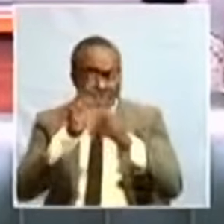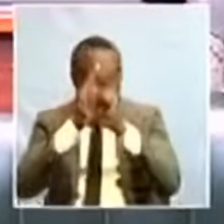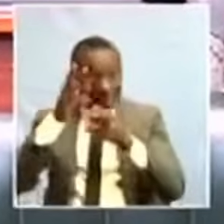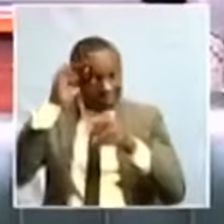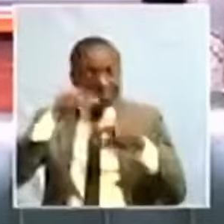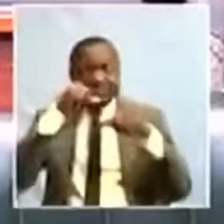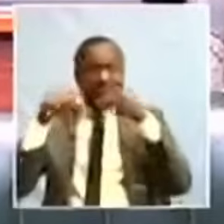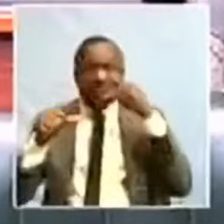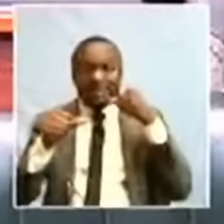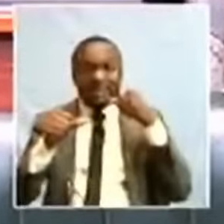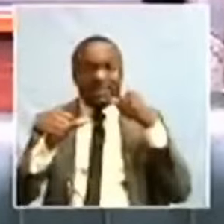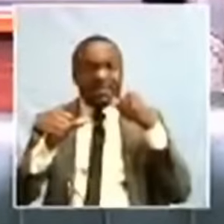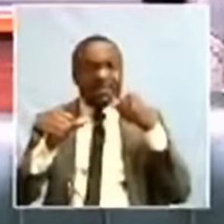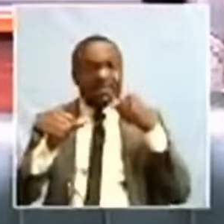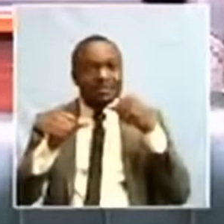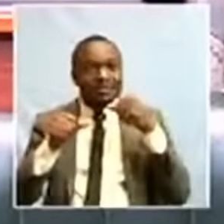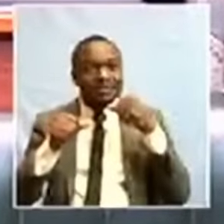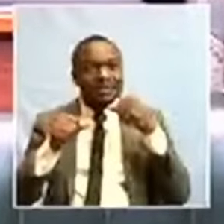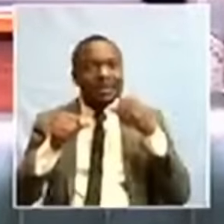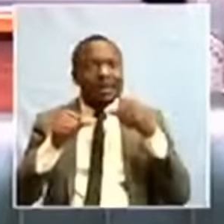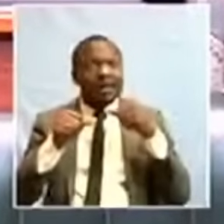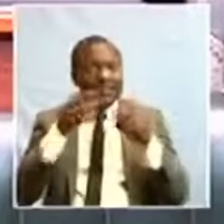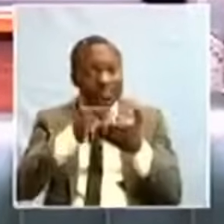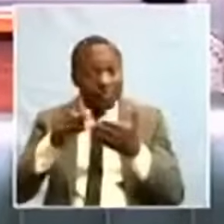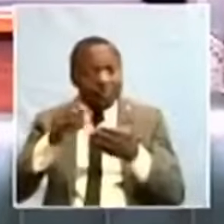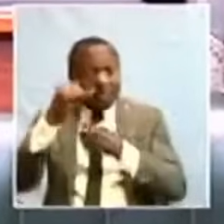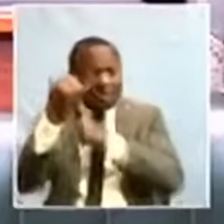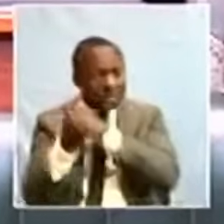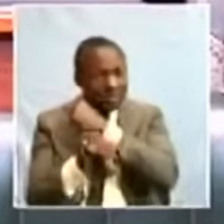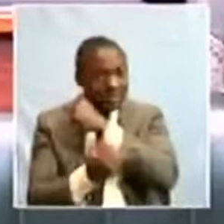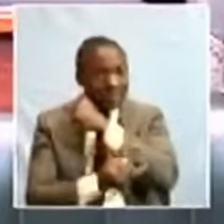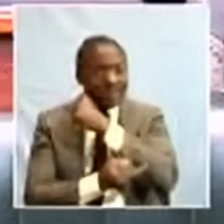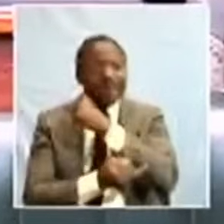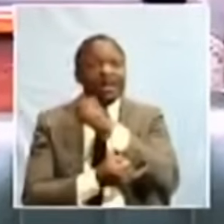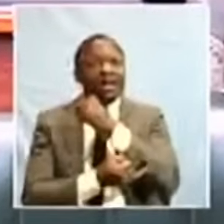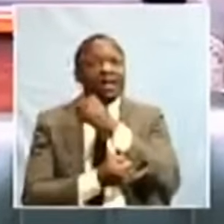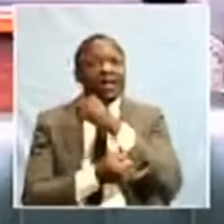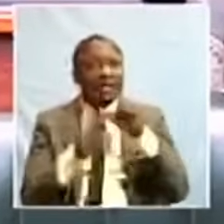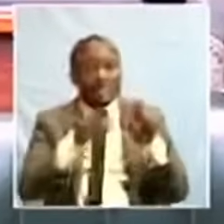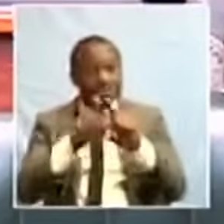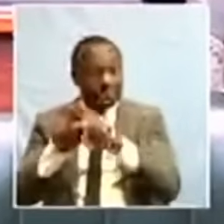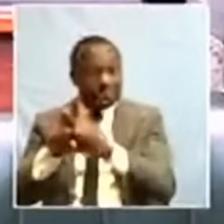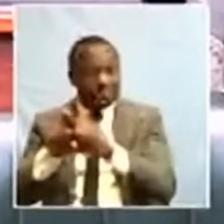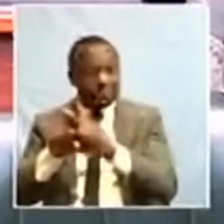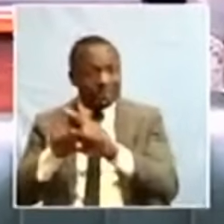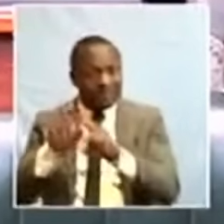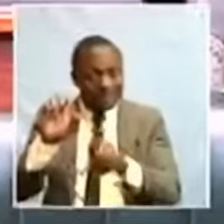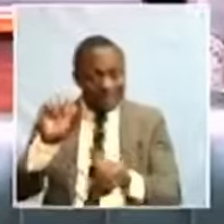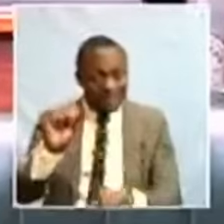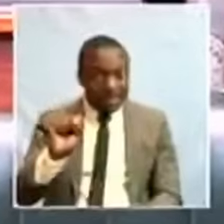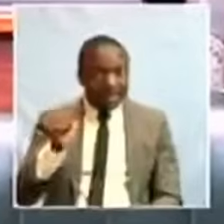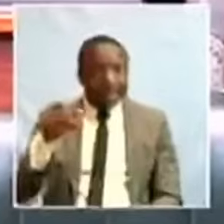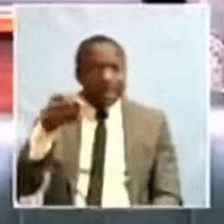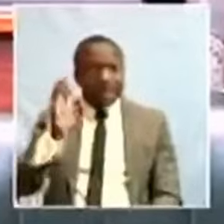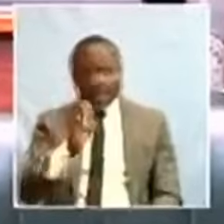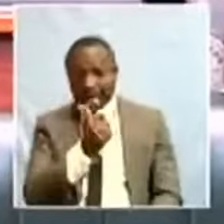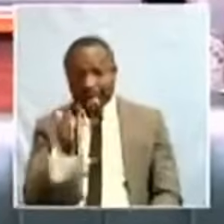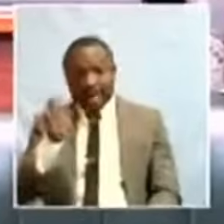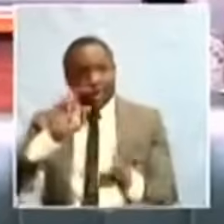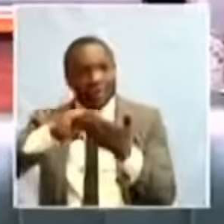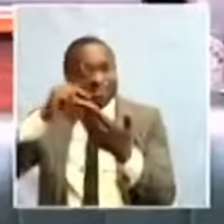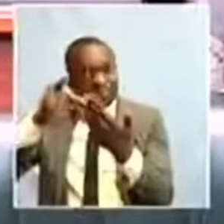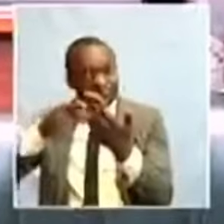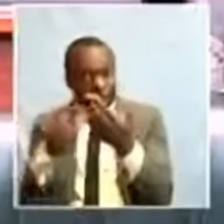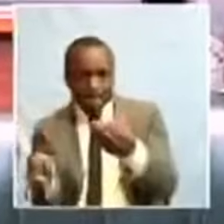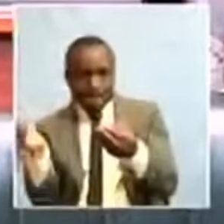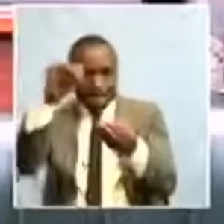of fertilizer. We have introduced even the SAF, the other window added